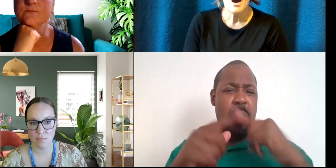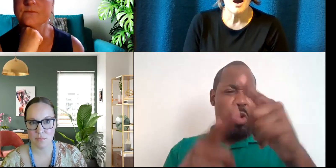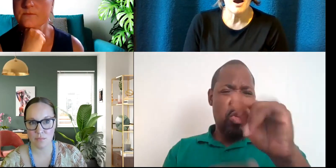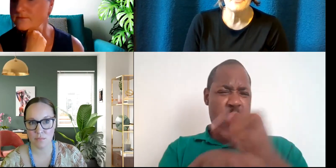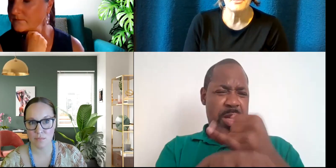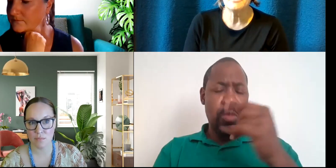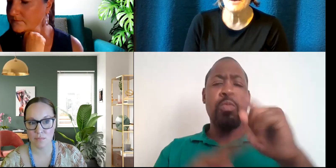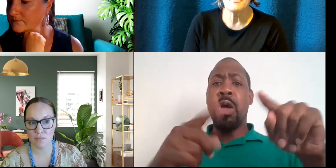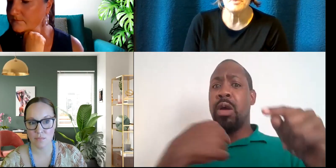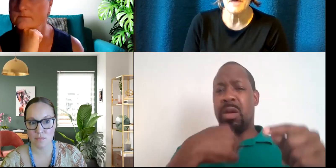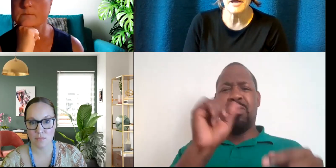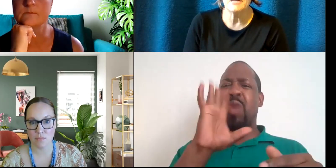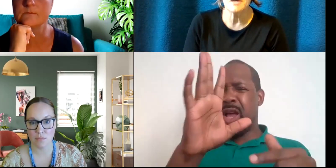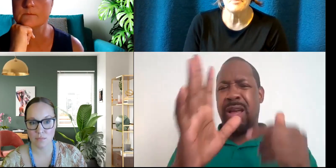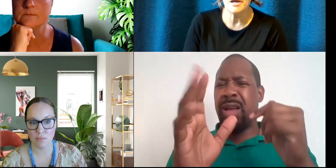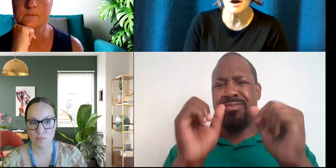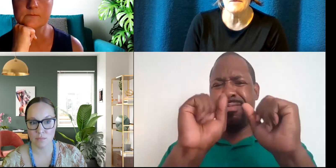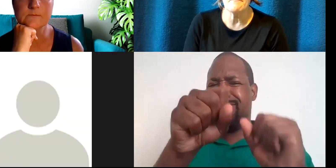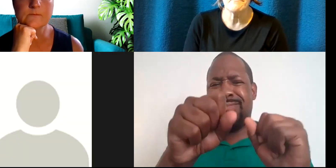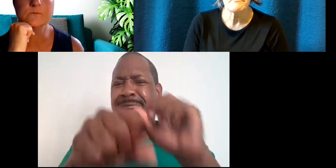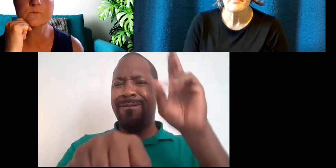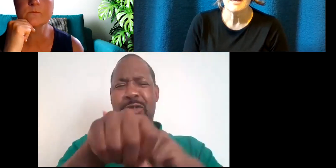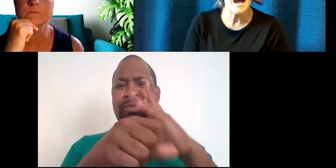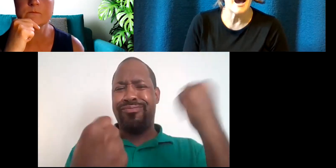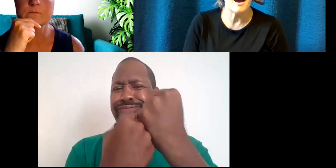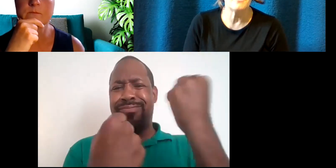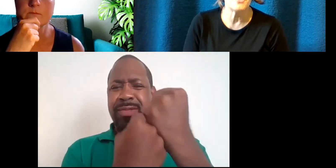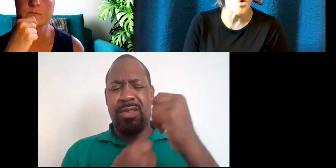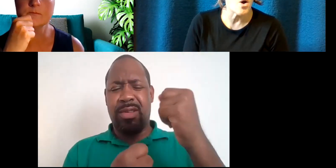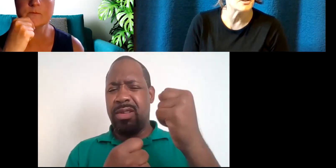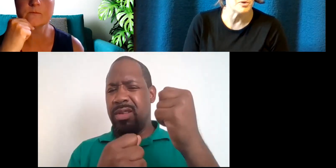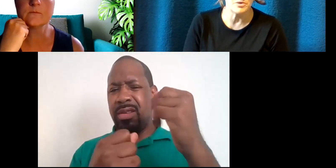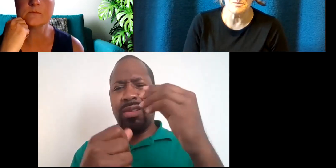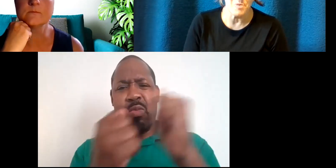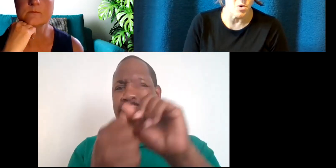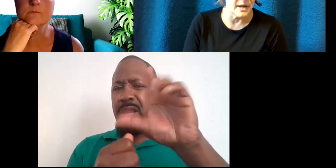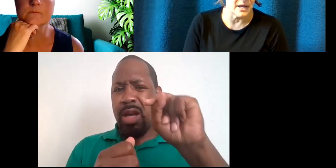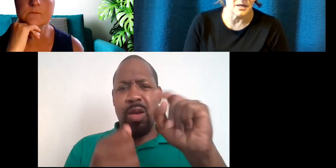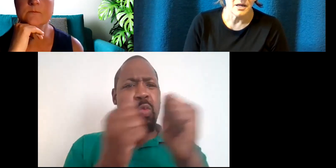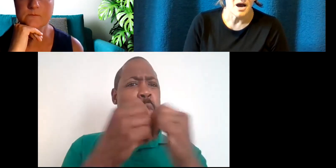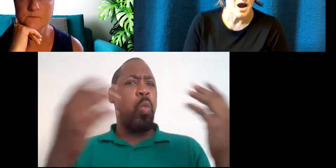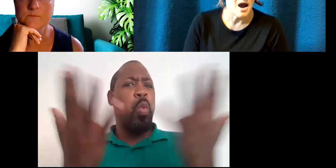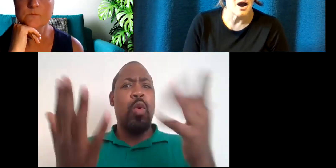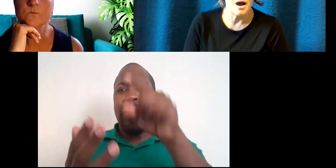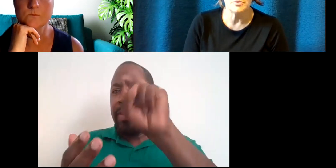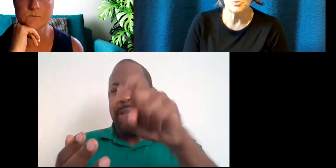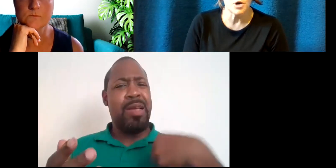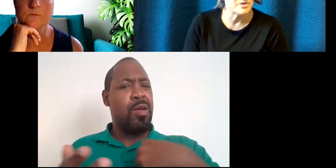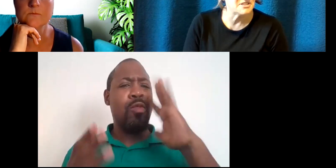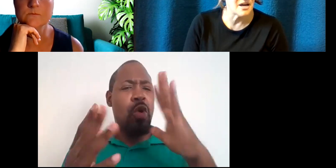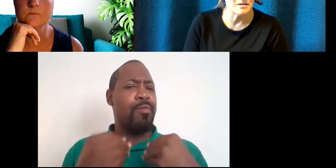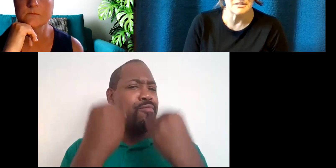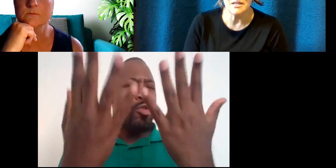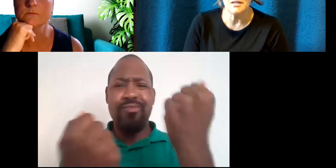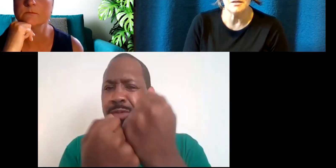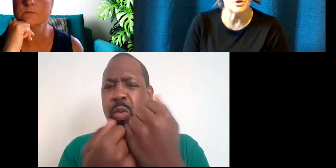So I think other people had their hands up, but yeah, of course we would support it. We would work